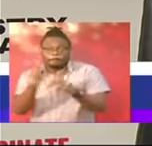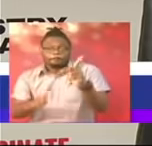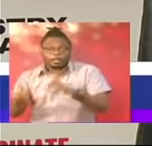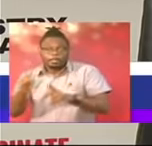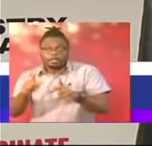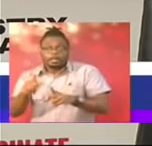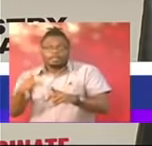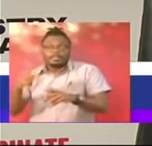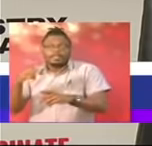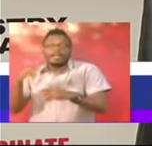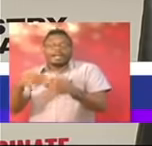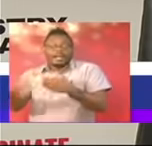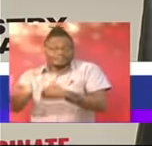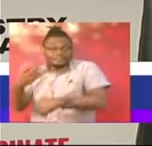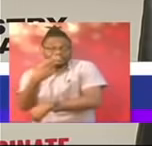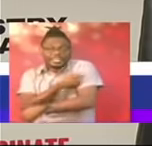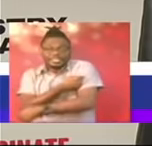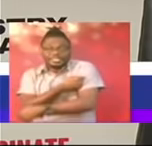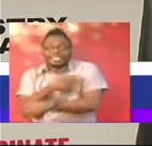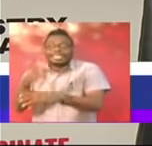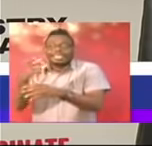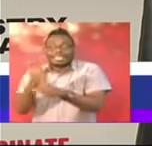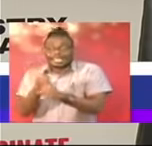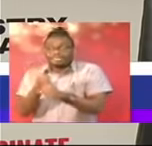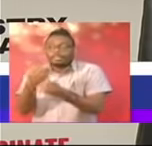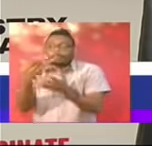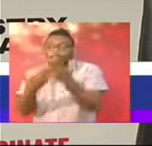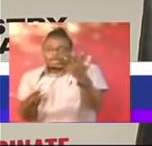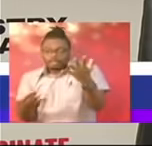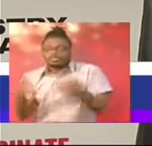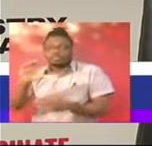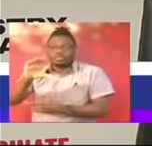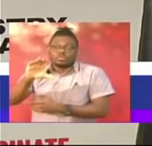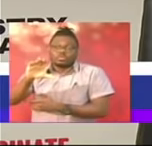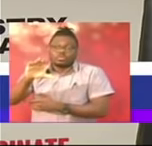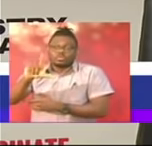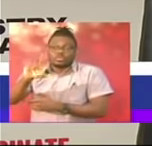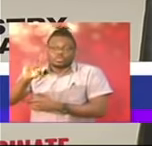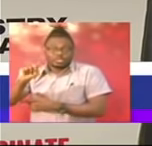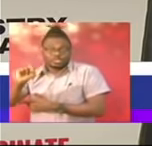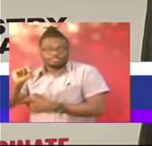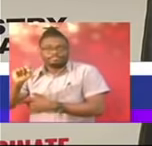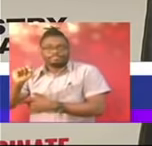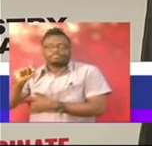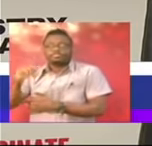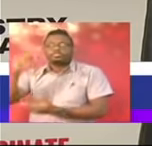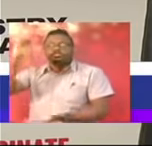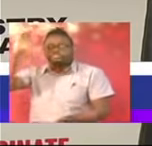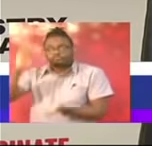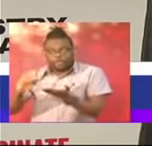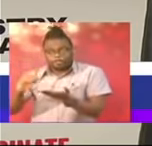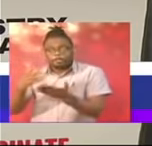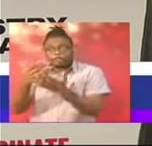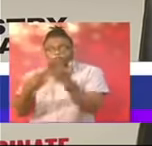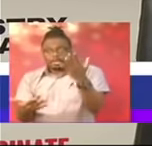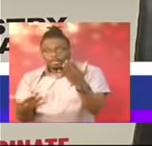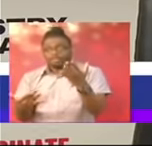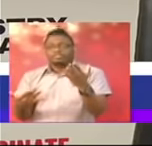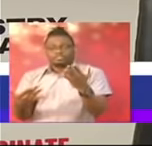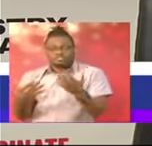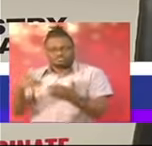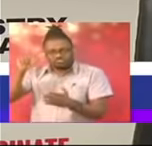which essentially means vaccines causing clots and dropping platelet counts. Those have been well reported. This is